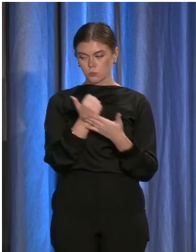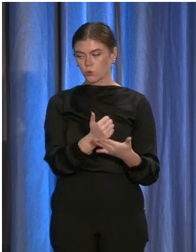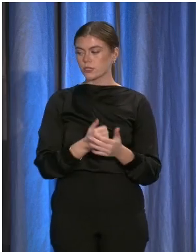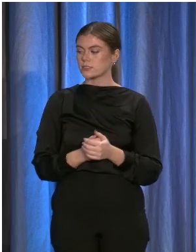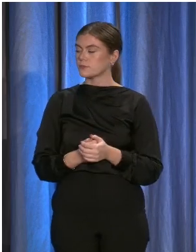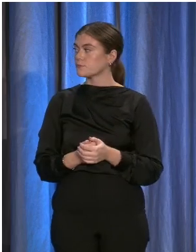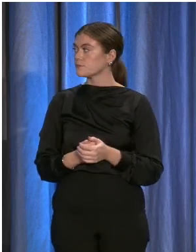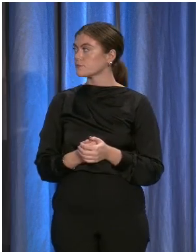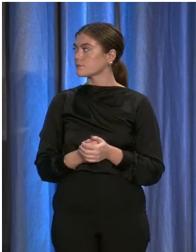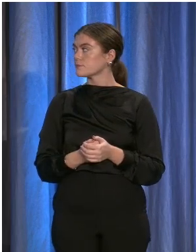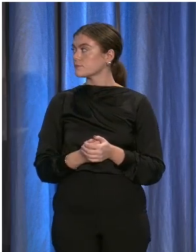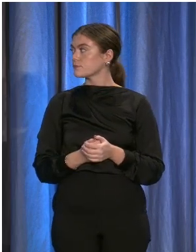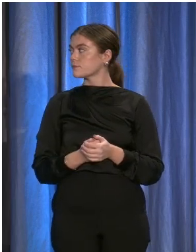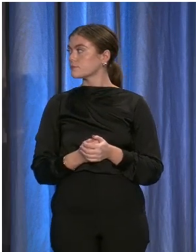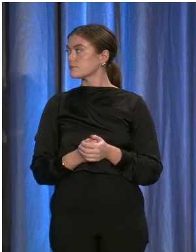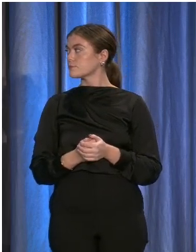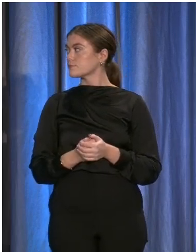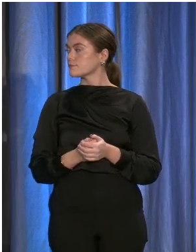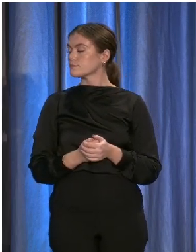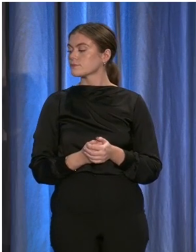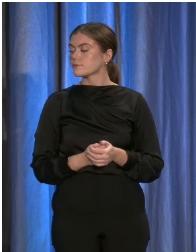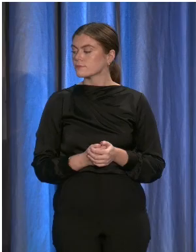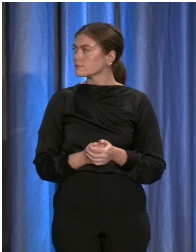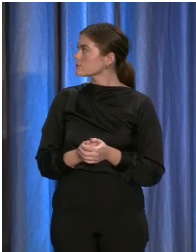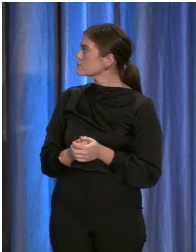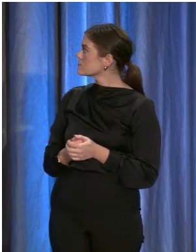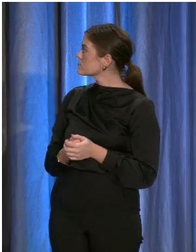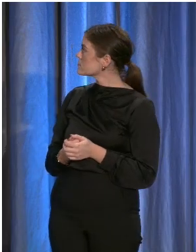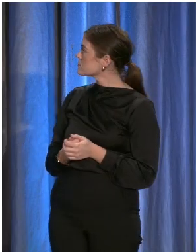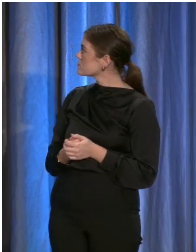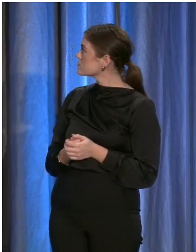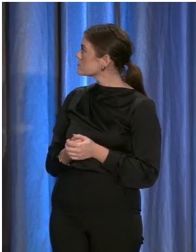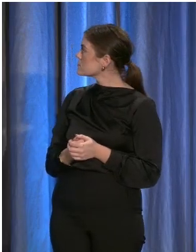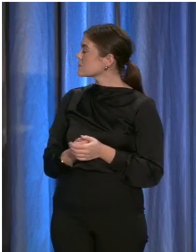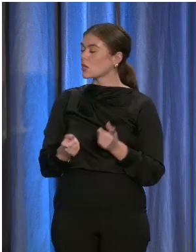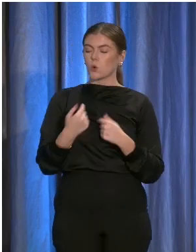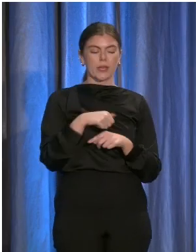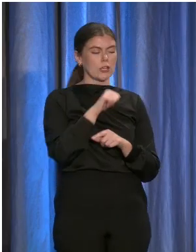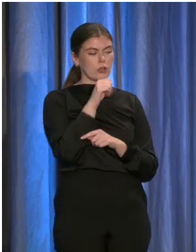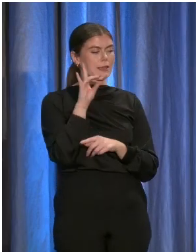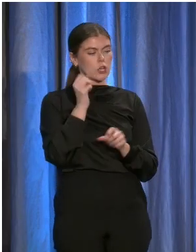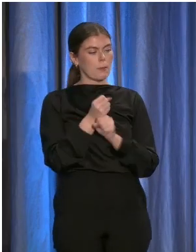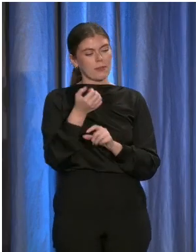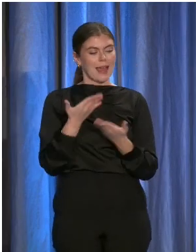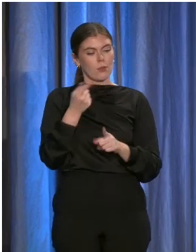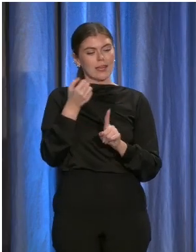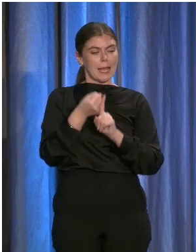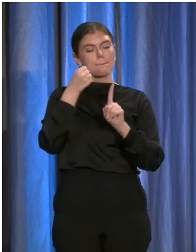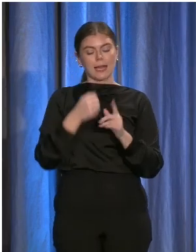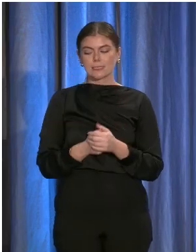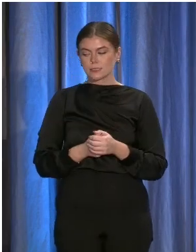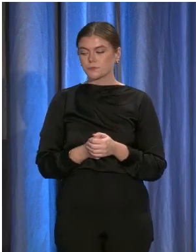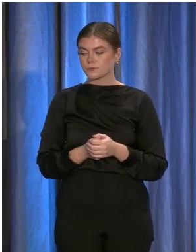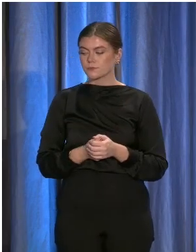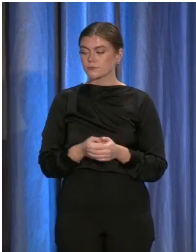as many descriptions of impact from those services. And a majority of parents, carers, as you heard,